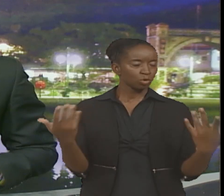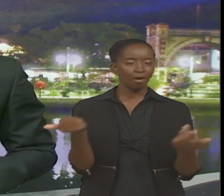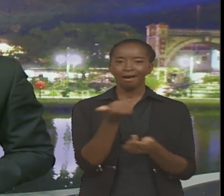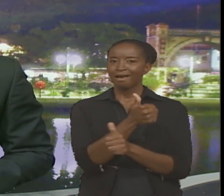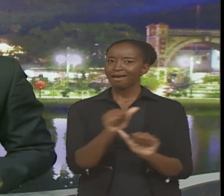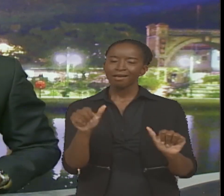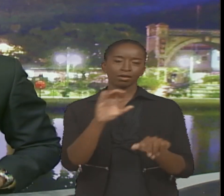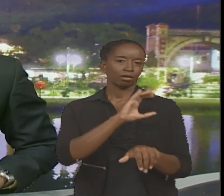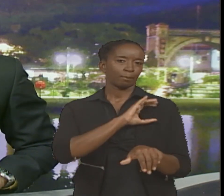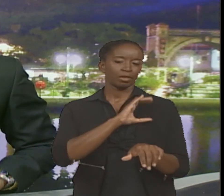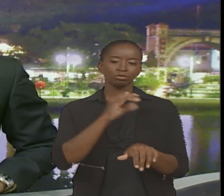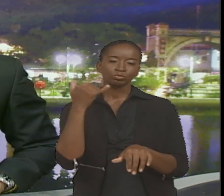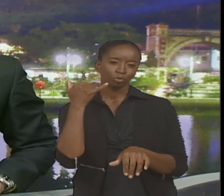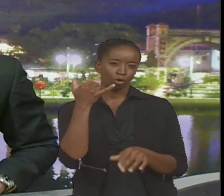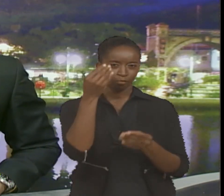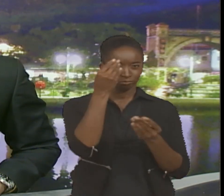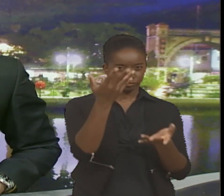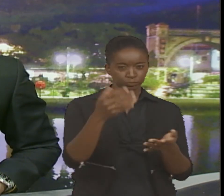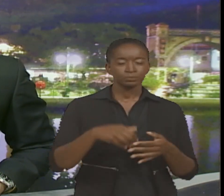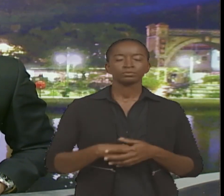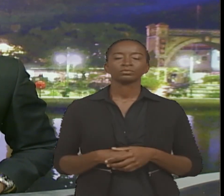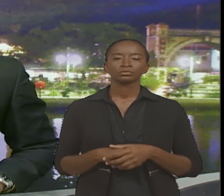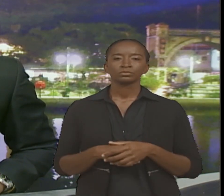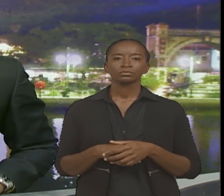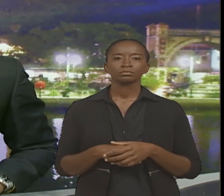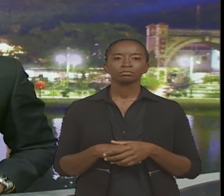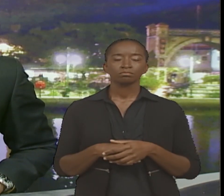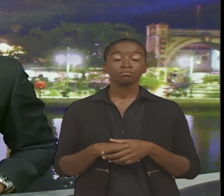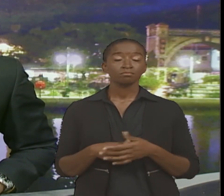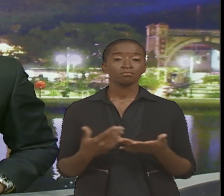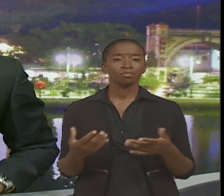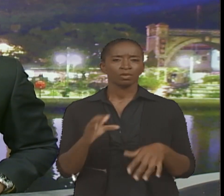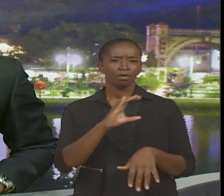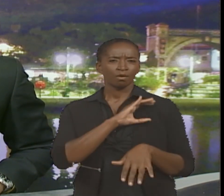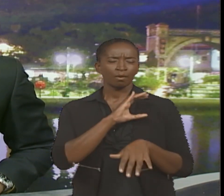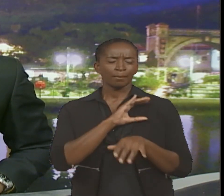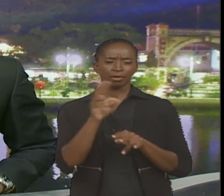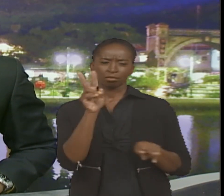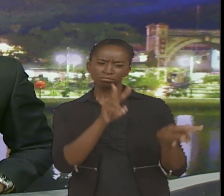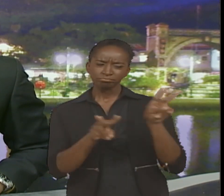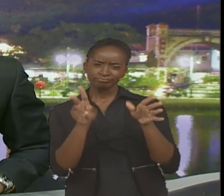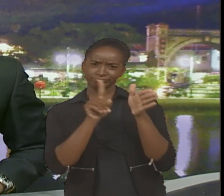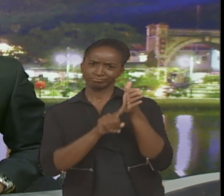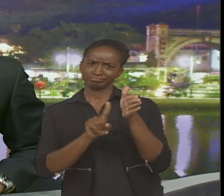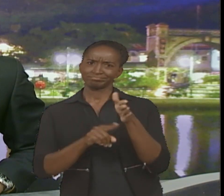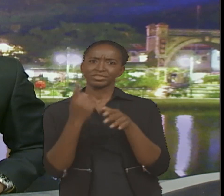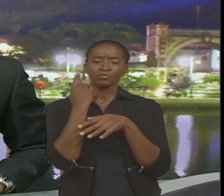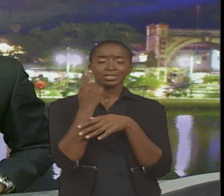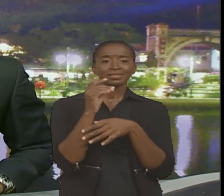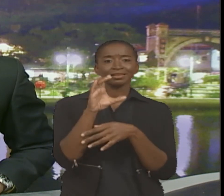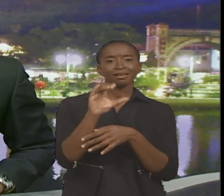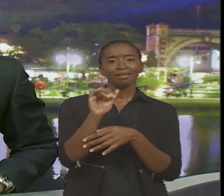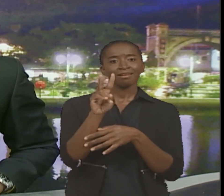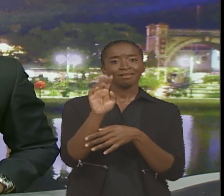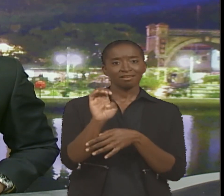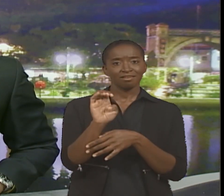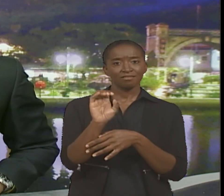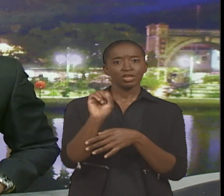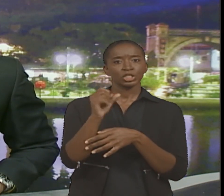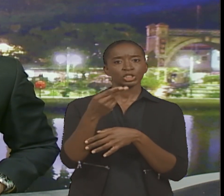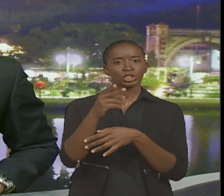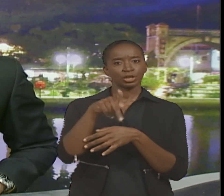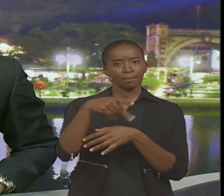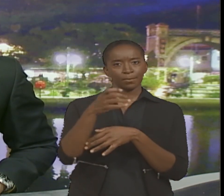station. In more crime-related news, police are investigating a burglary at the Cave Shepherd department store in Sunset Crest,